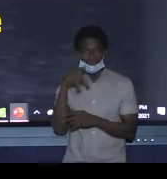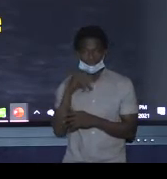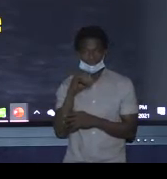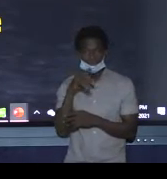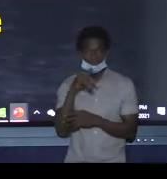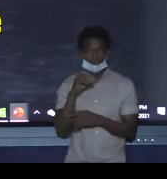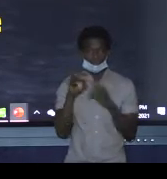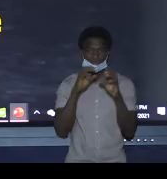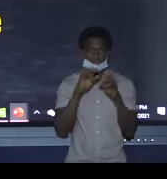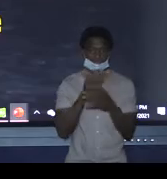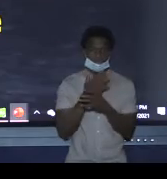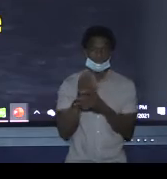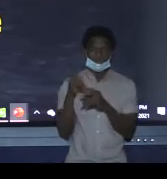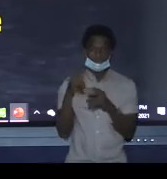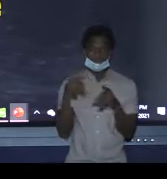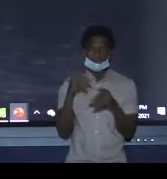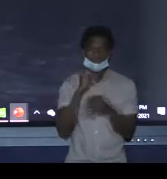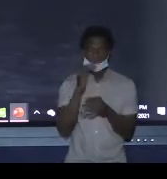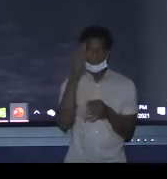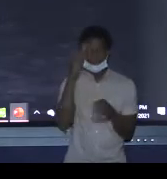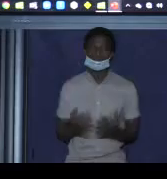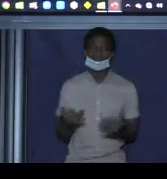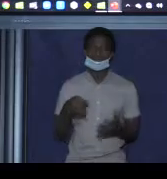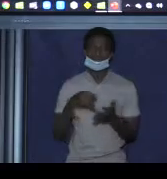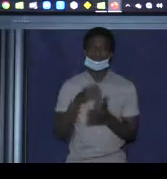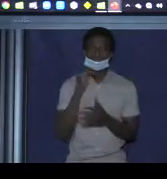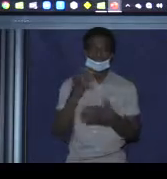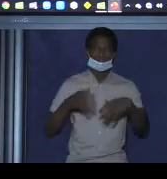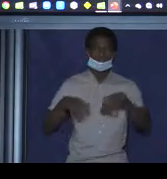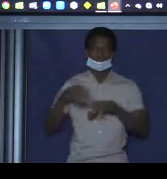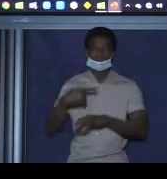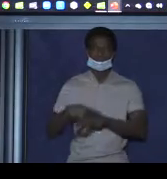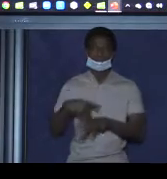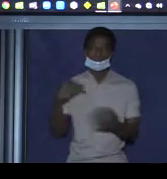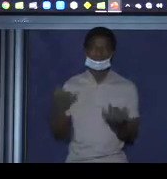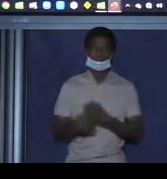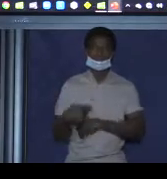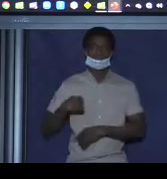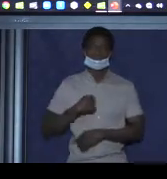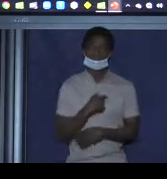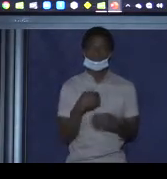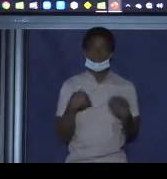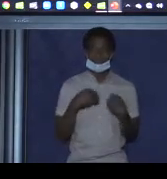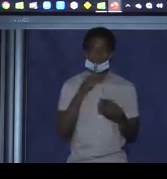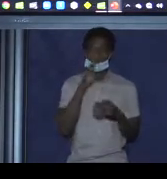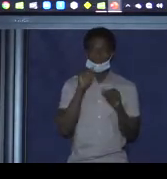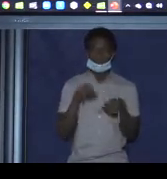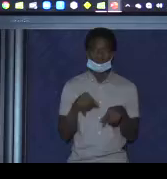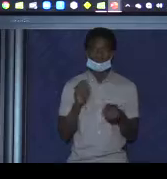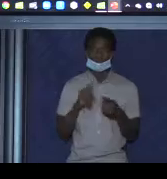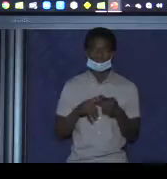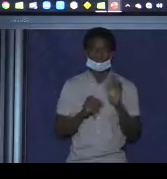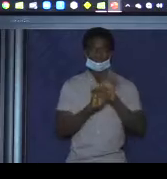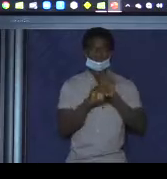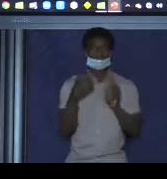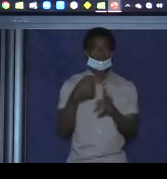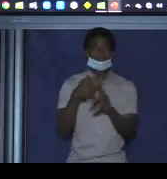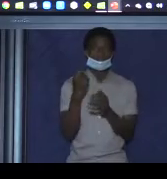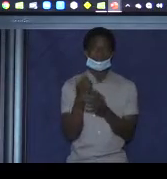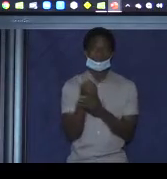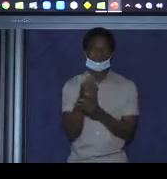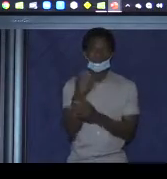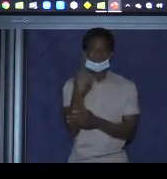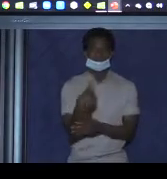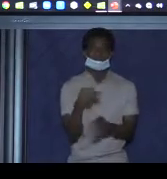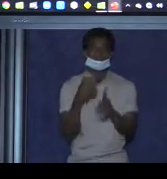persons is known as a dialogue. Now it's activity time. Today we have been able to